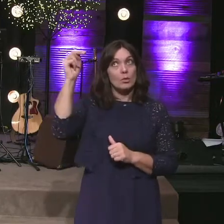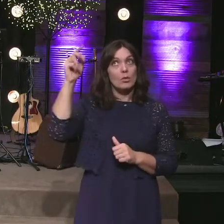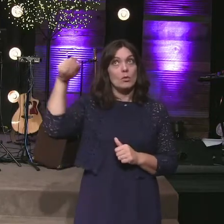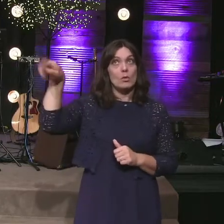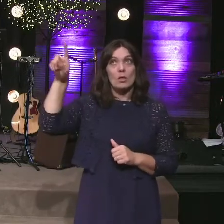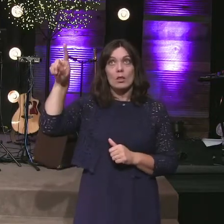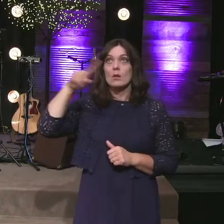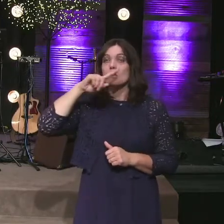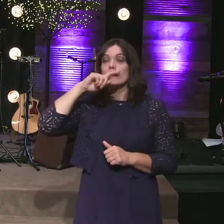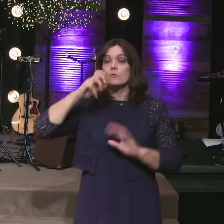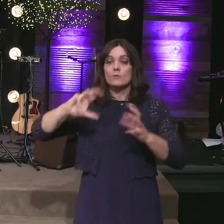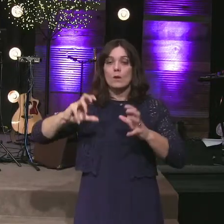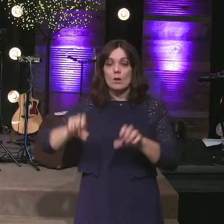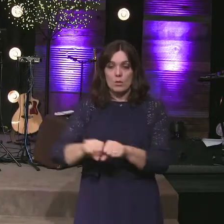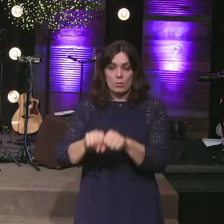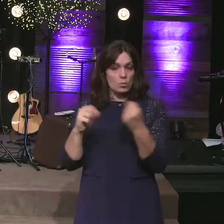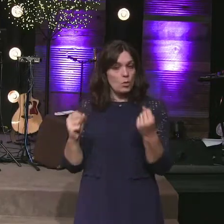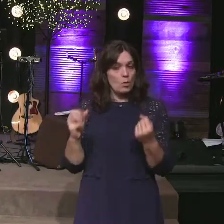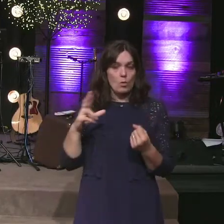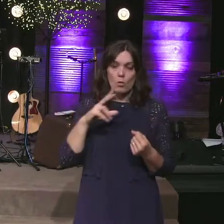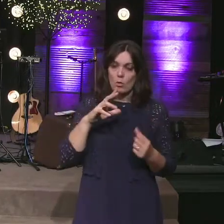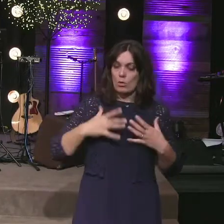was a washer, one of those two.